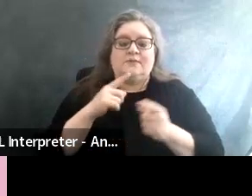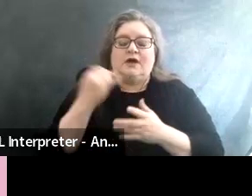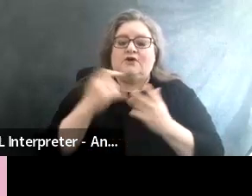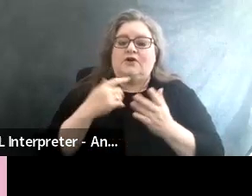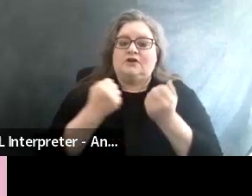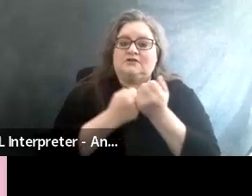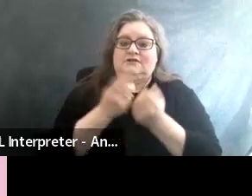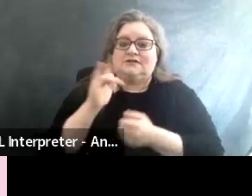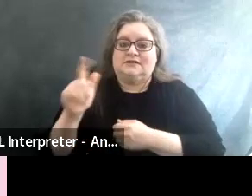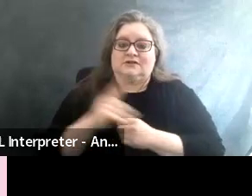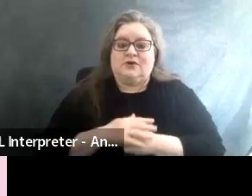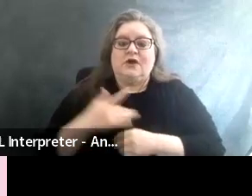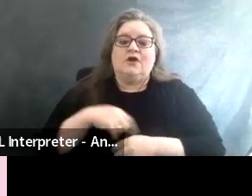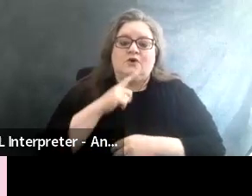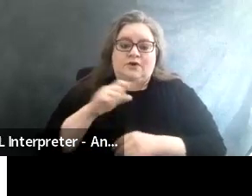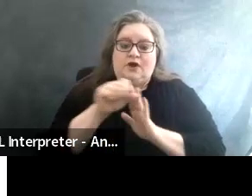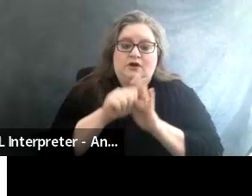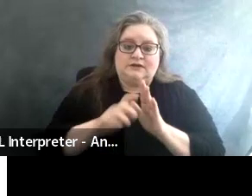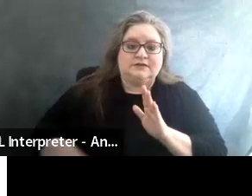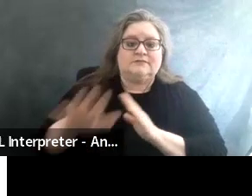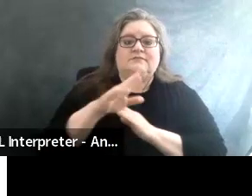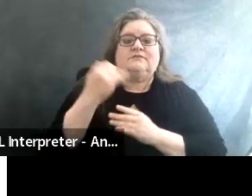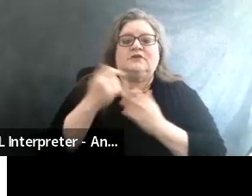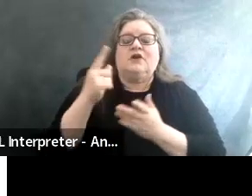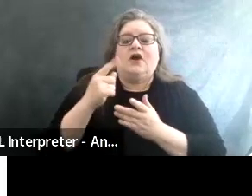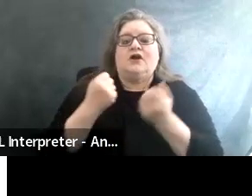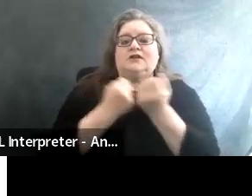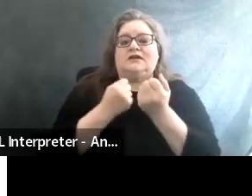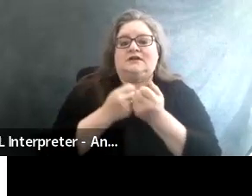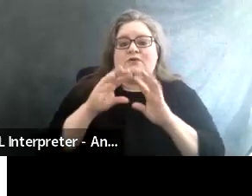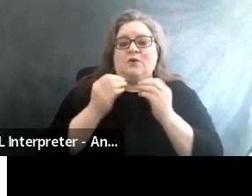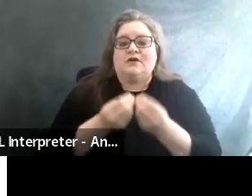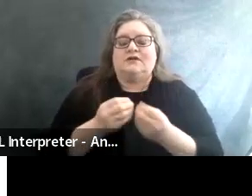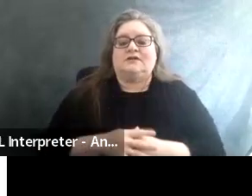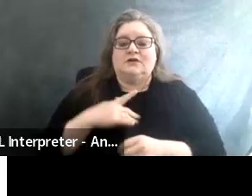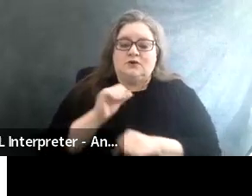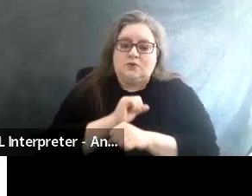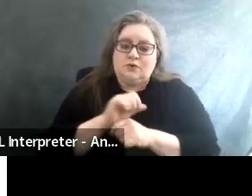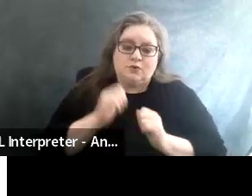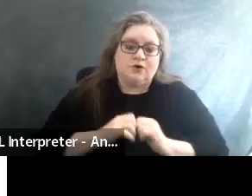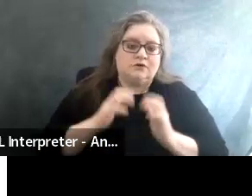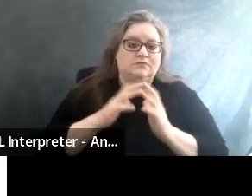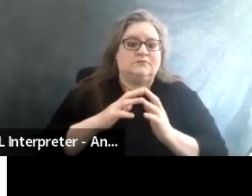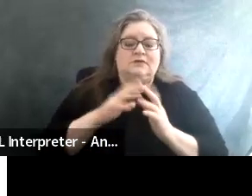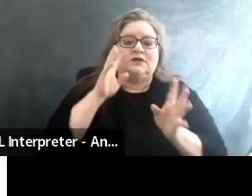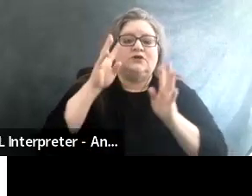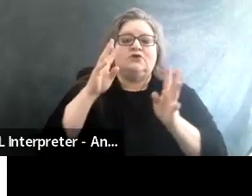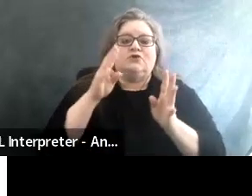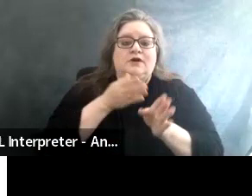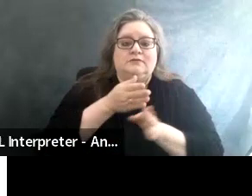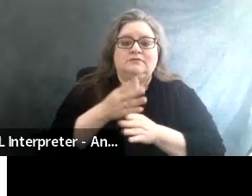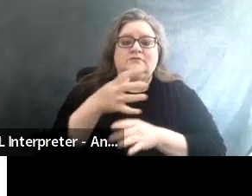Illinois. So we are a statewide arts advocacy organization. We work to build the creative sector's power